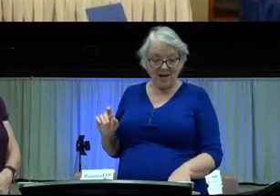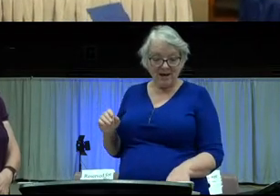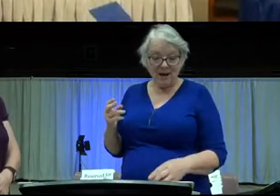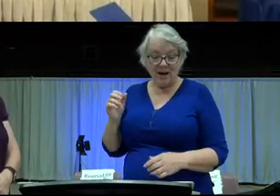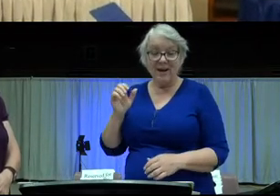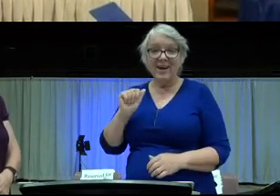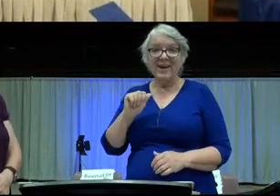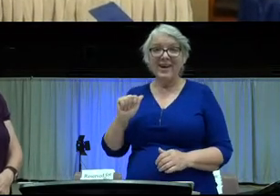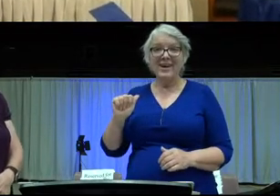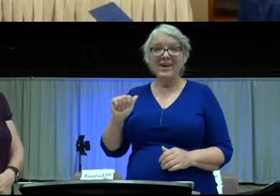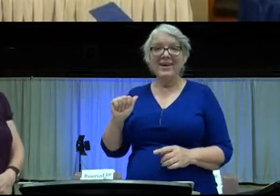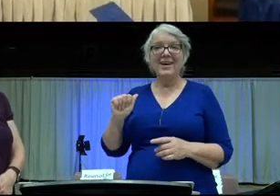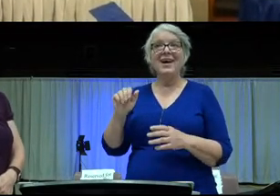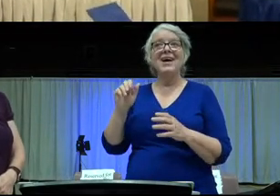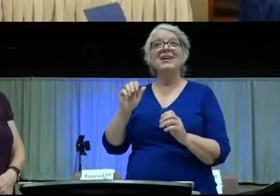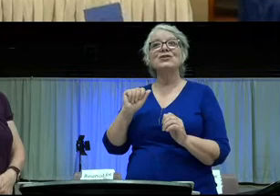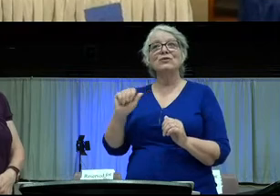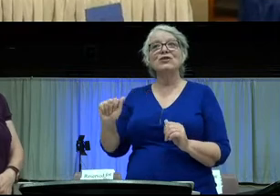High Honors.